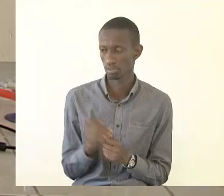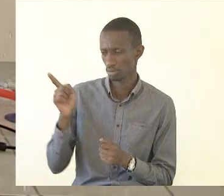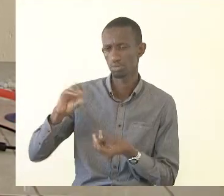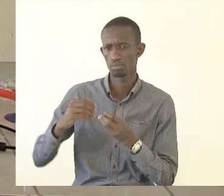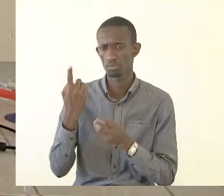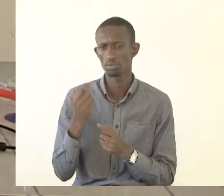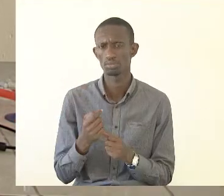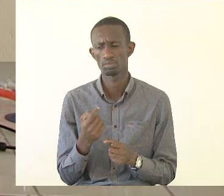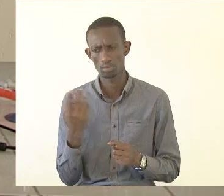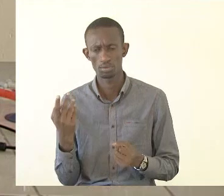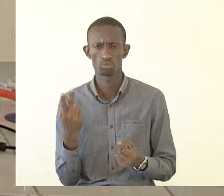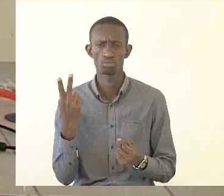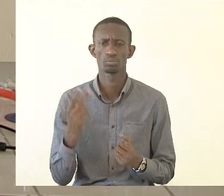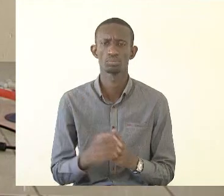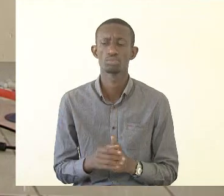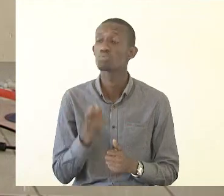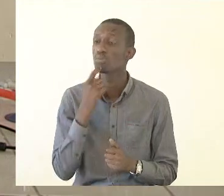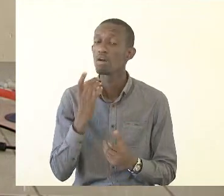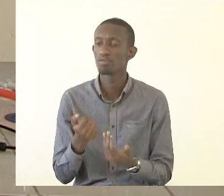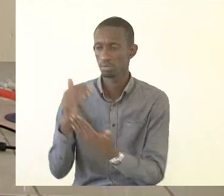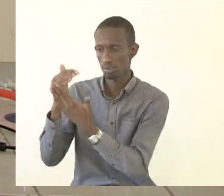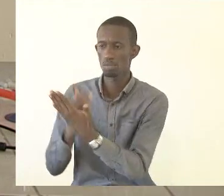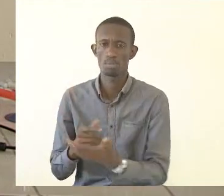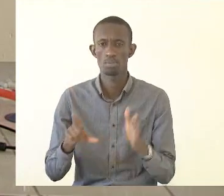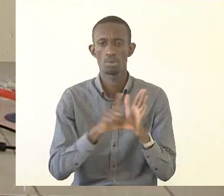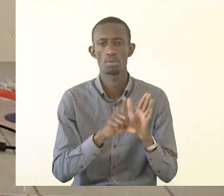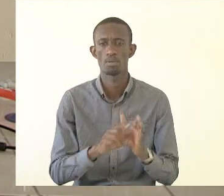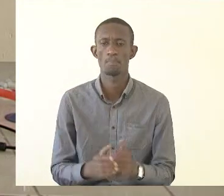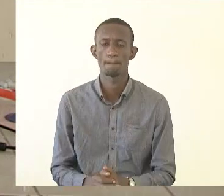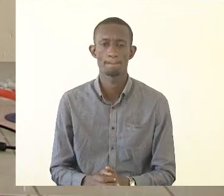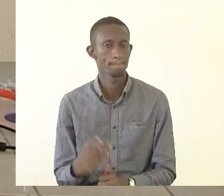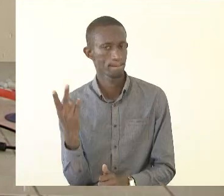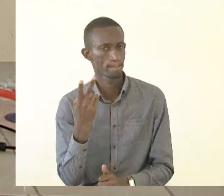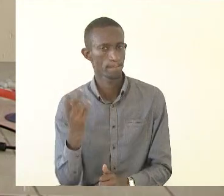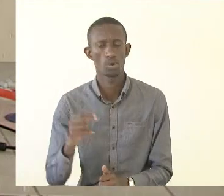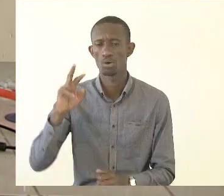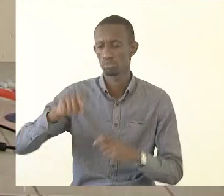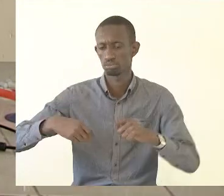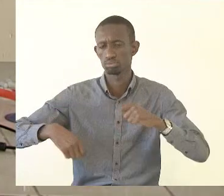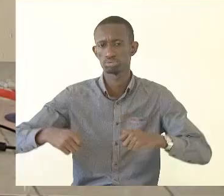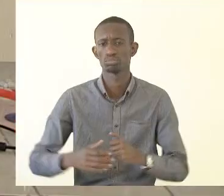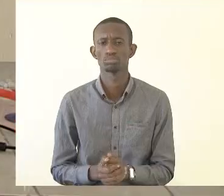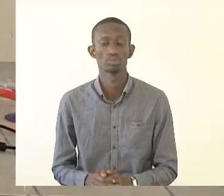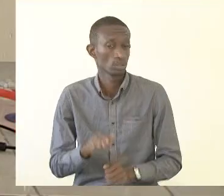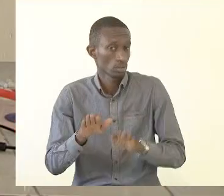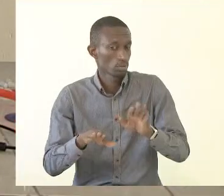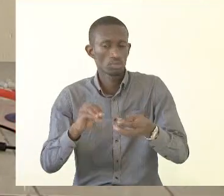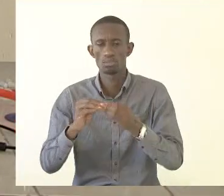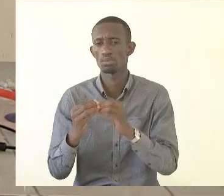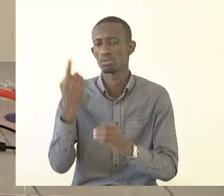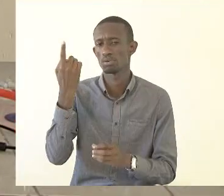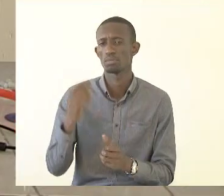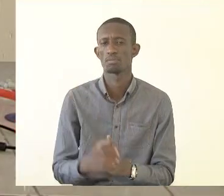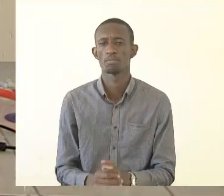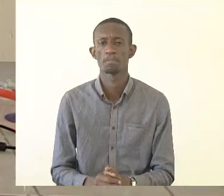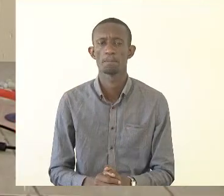2. So you need the conditions for those reactions. So you need step number 1, you need to